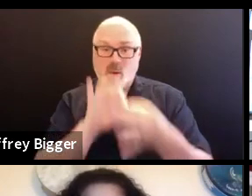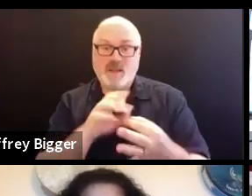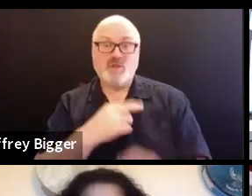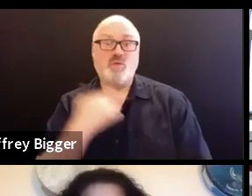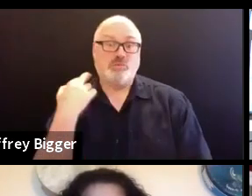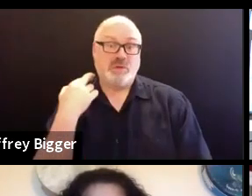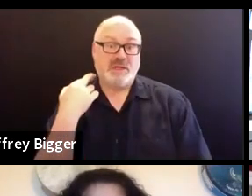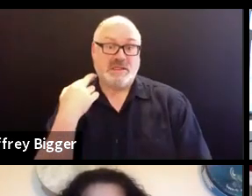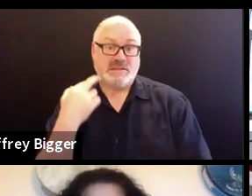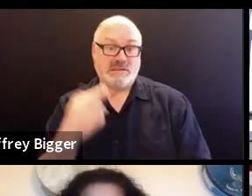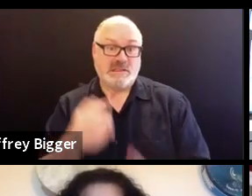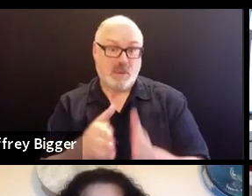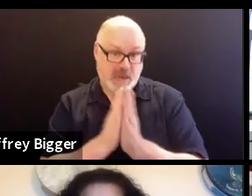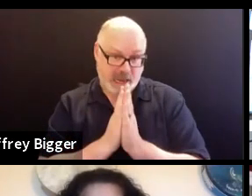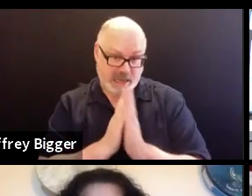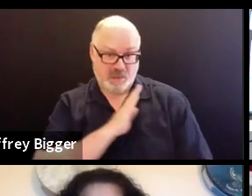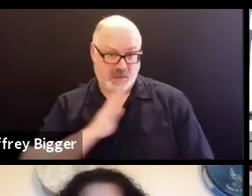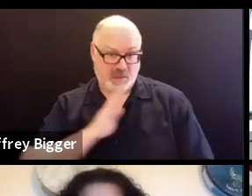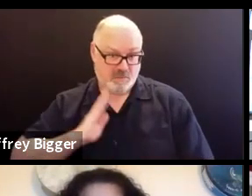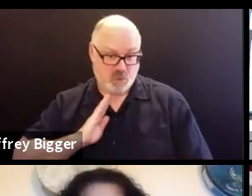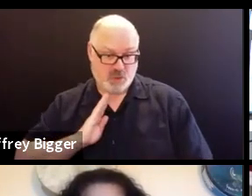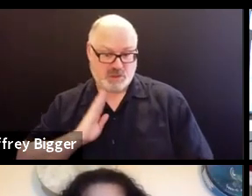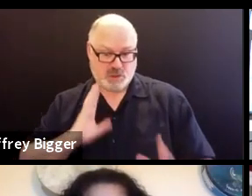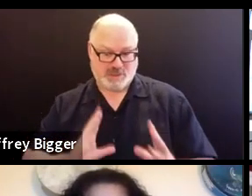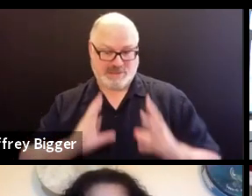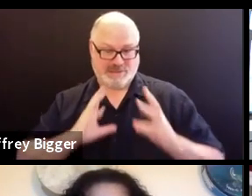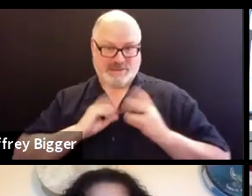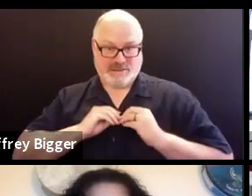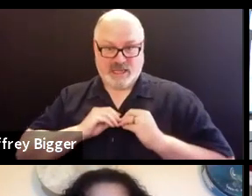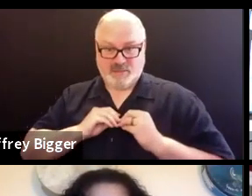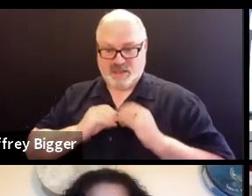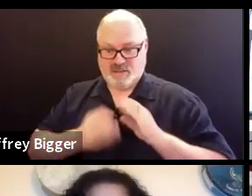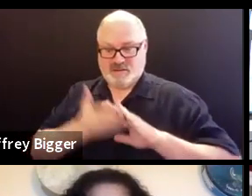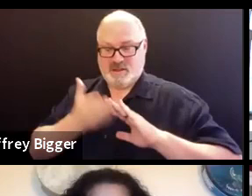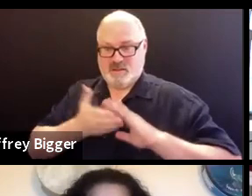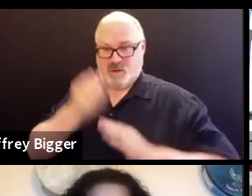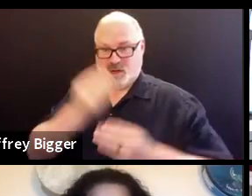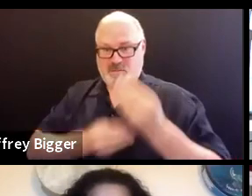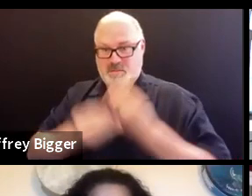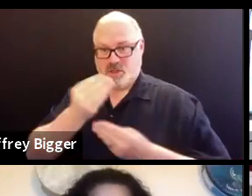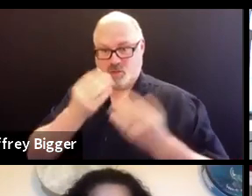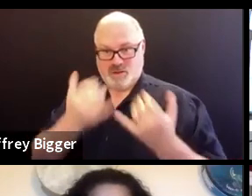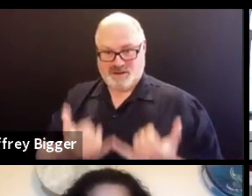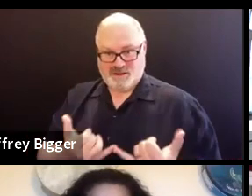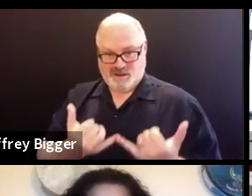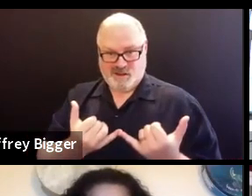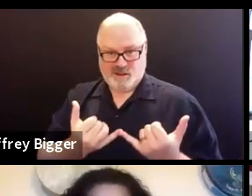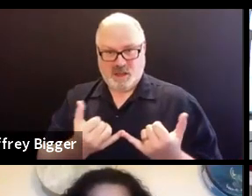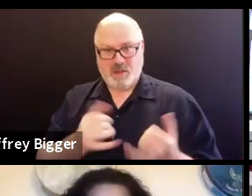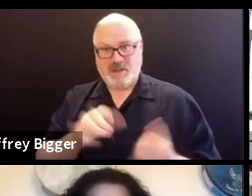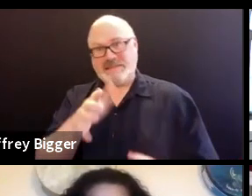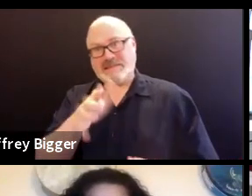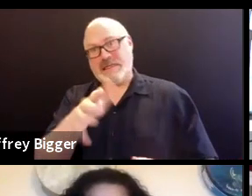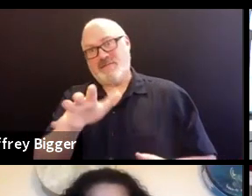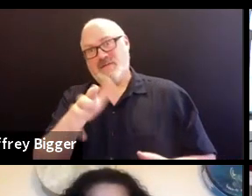asking the board to assume here in this operating budget, it's kind of a